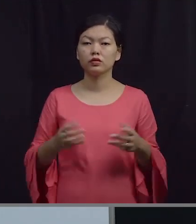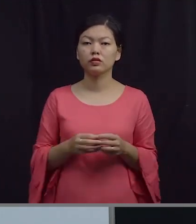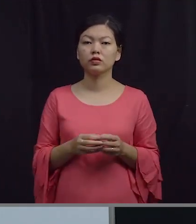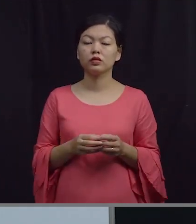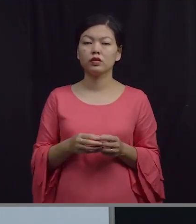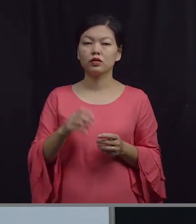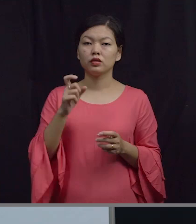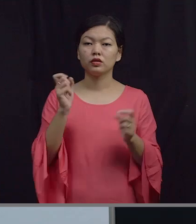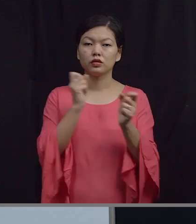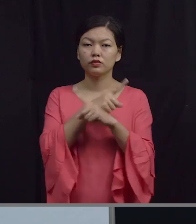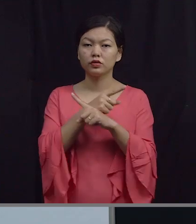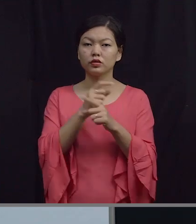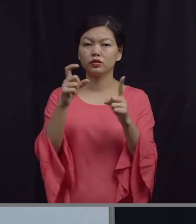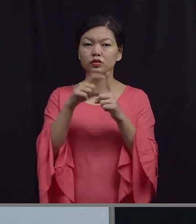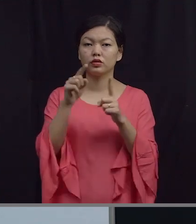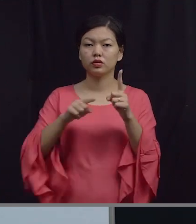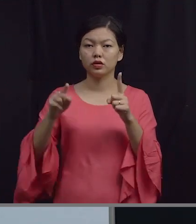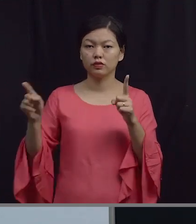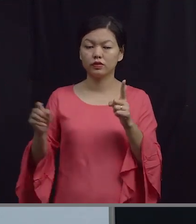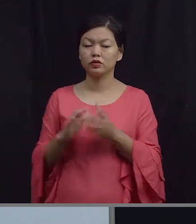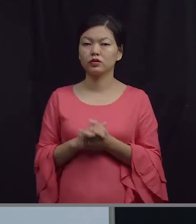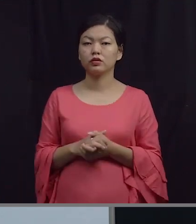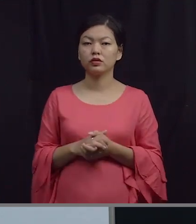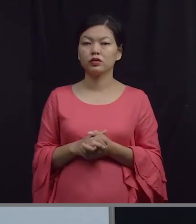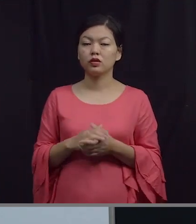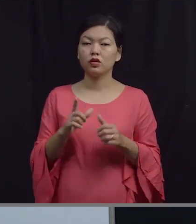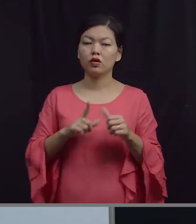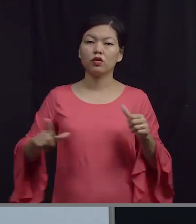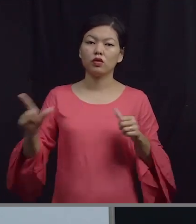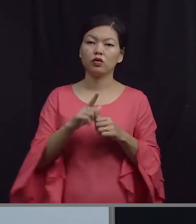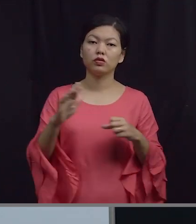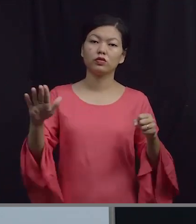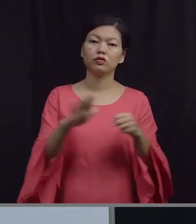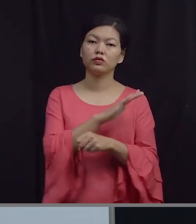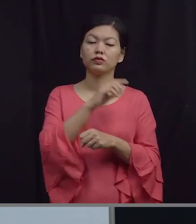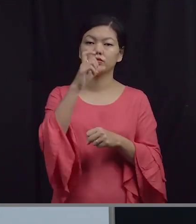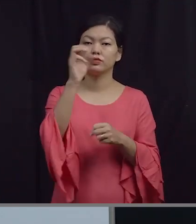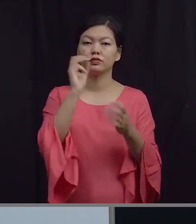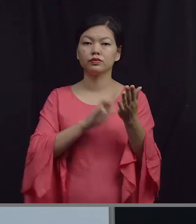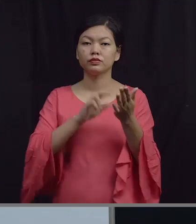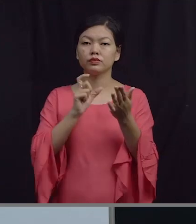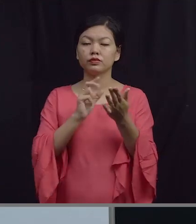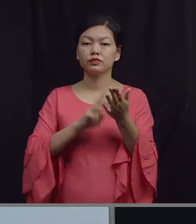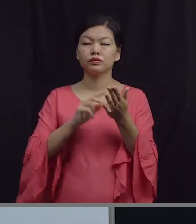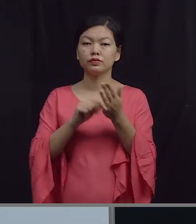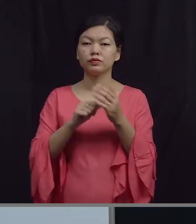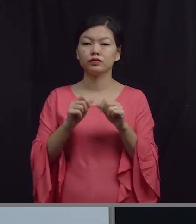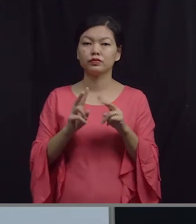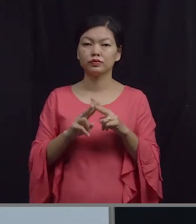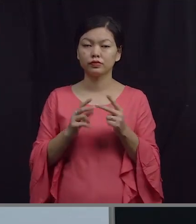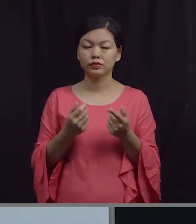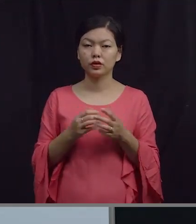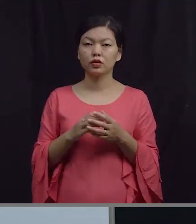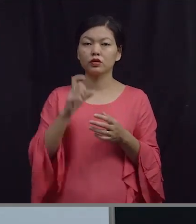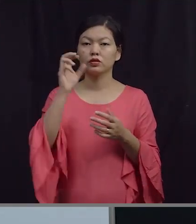you check this. If this is negative, the whole system will be what? Concave, right? And if this is positive, the whole system will be what?